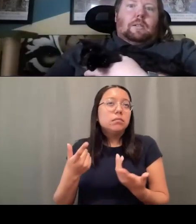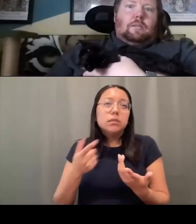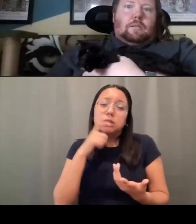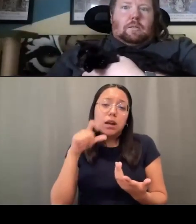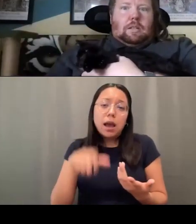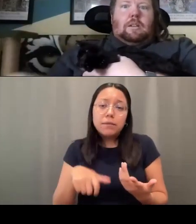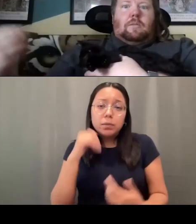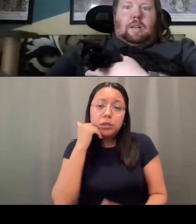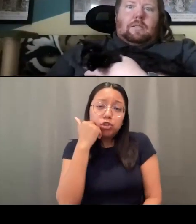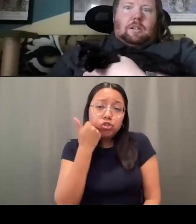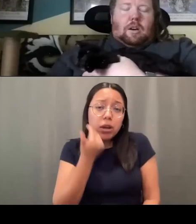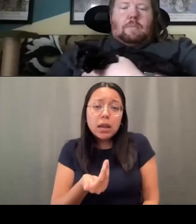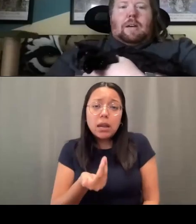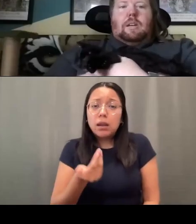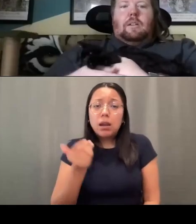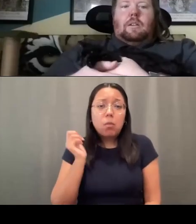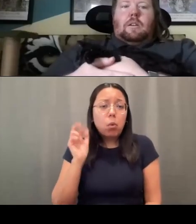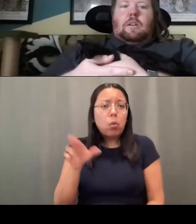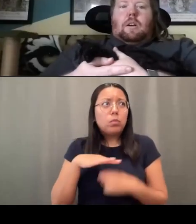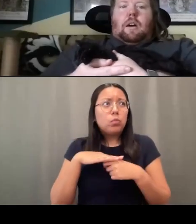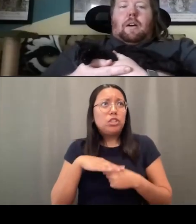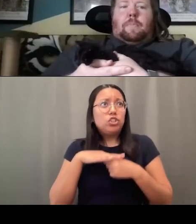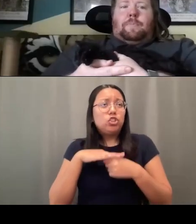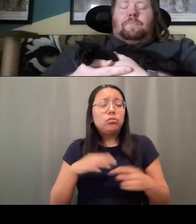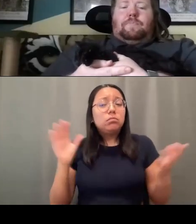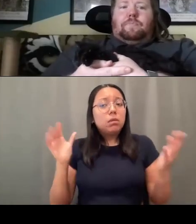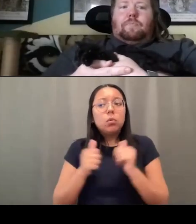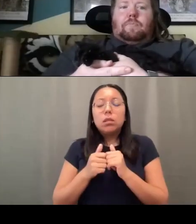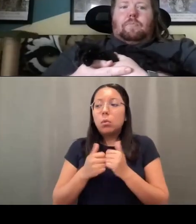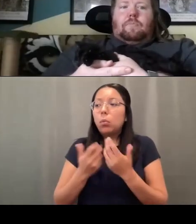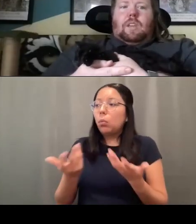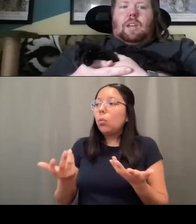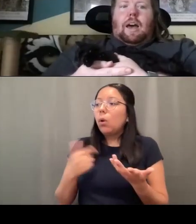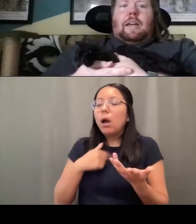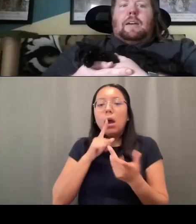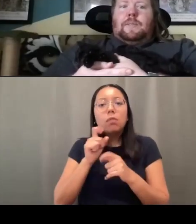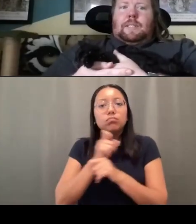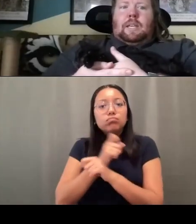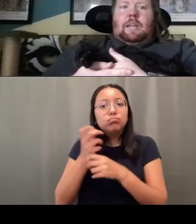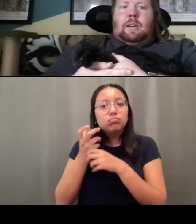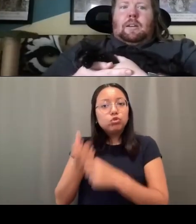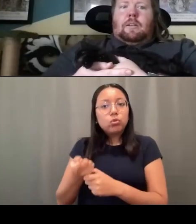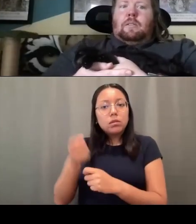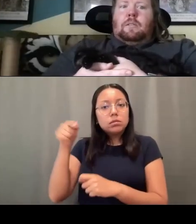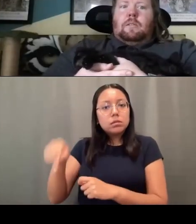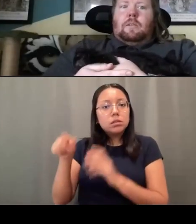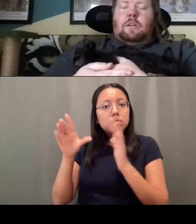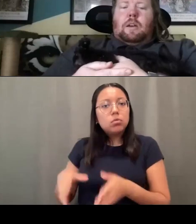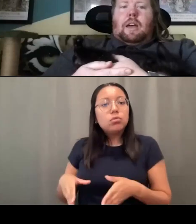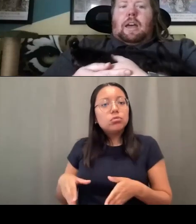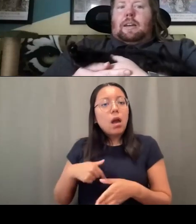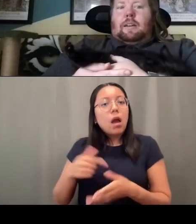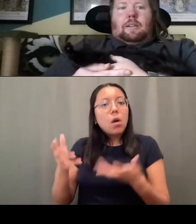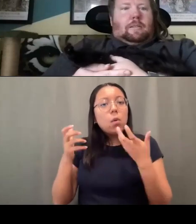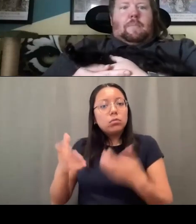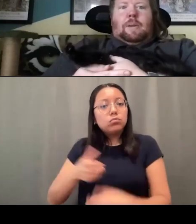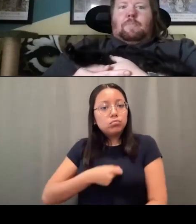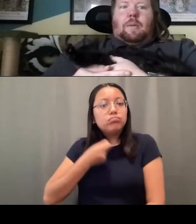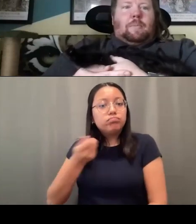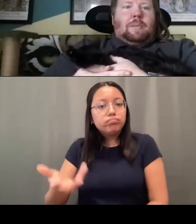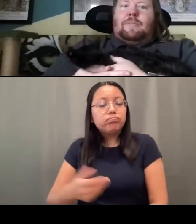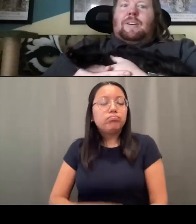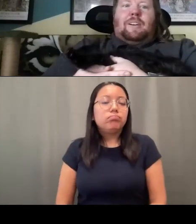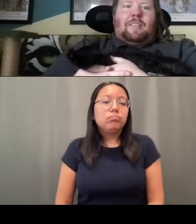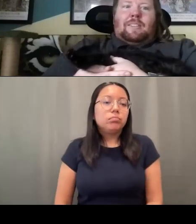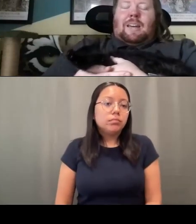and wanting, like to talk about it. Um, I have seen, and I